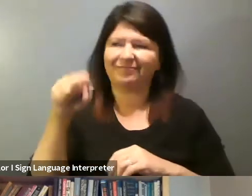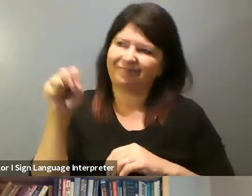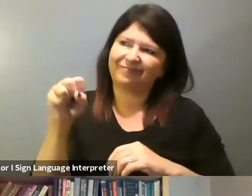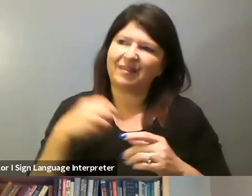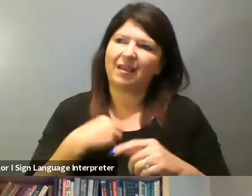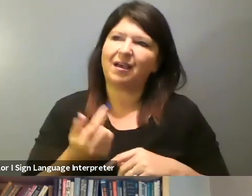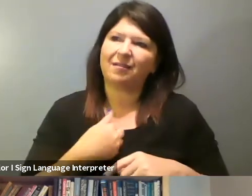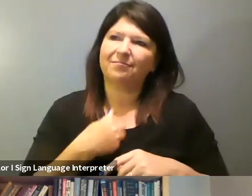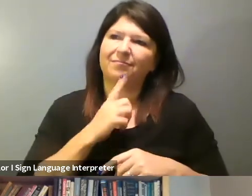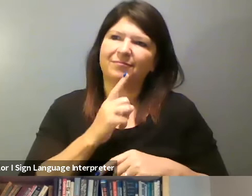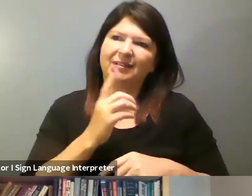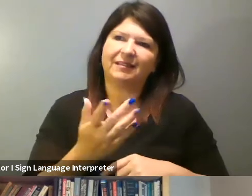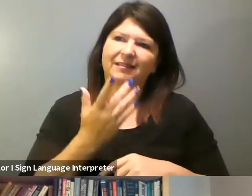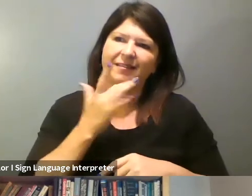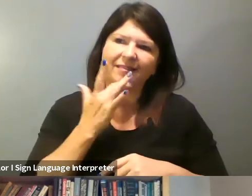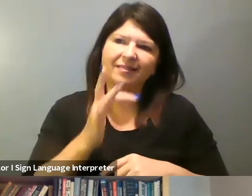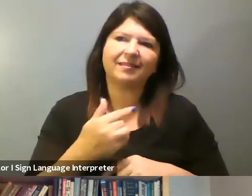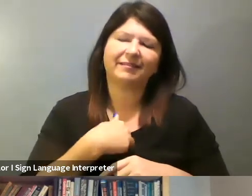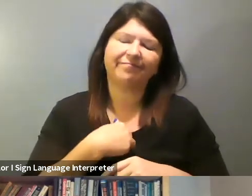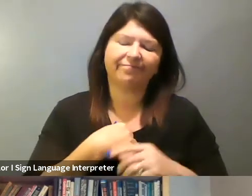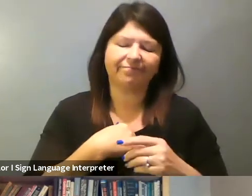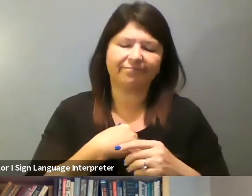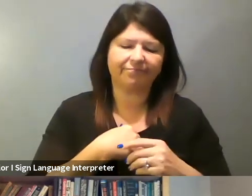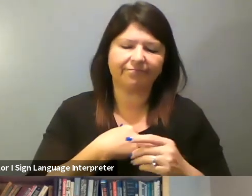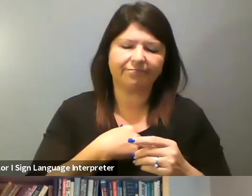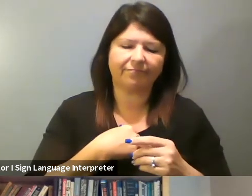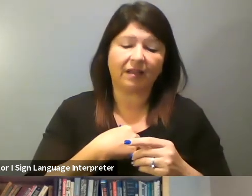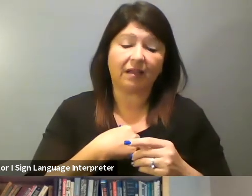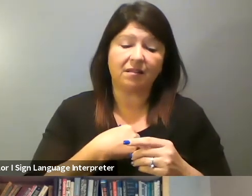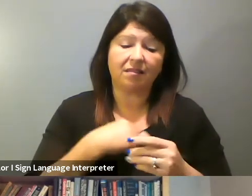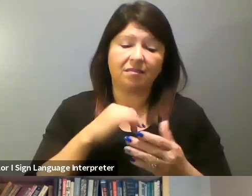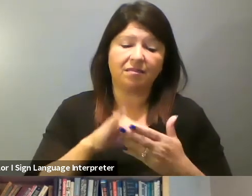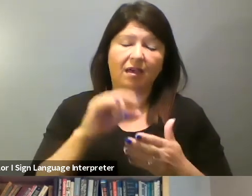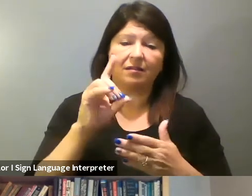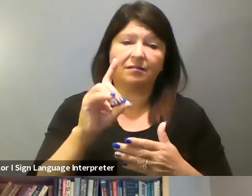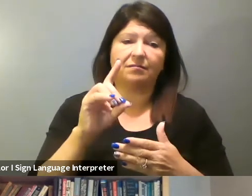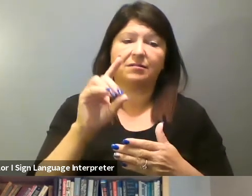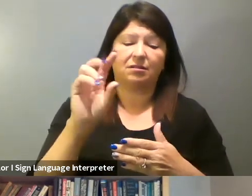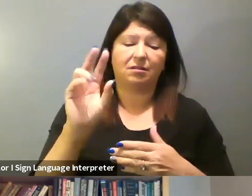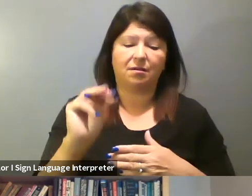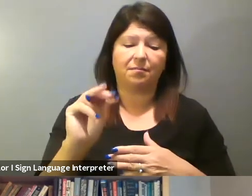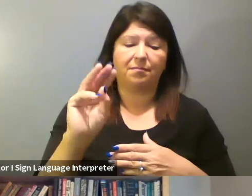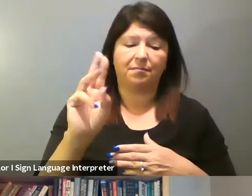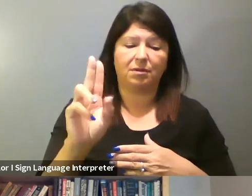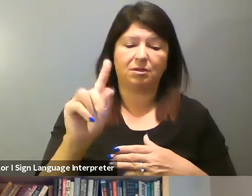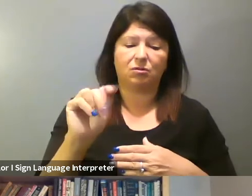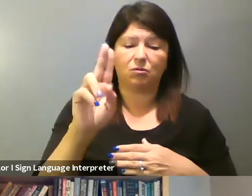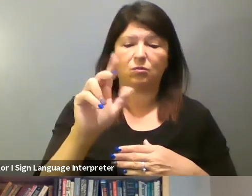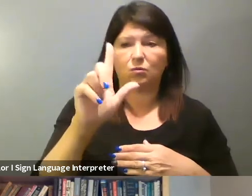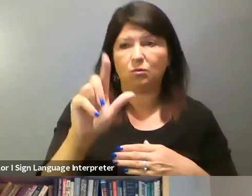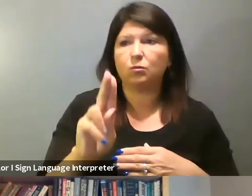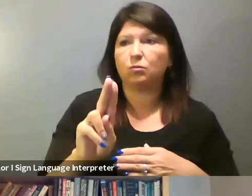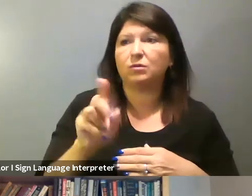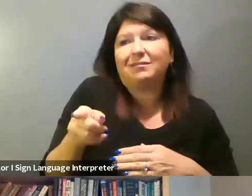I feel very lucky that, you know, Matulu believed in me and he facilitated most of the meetings with